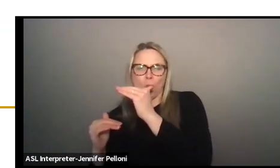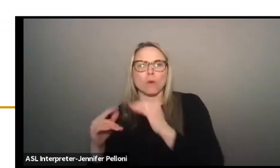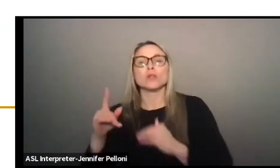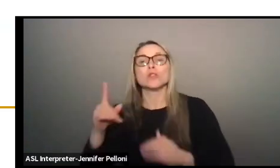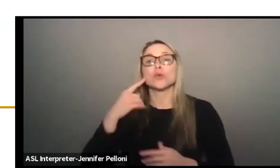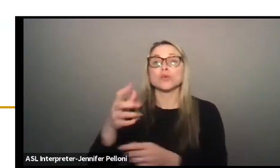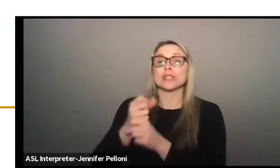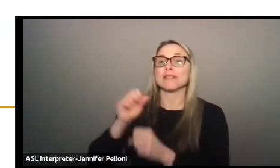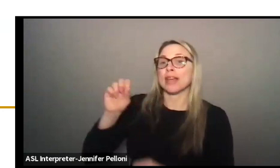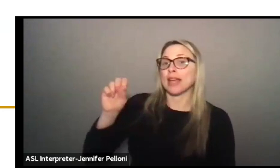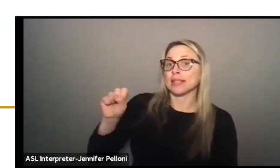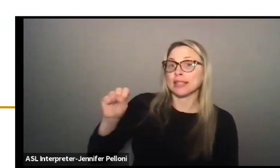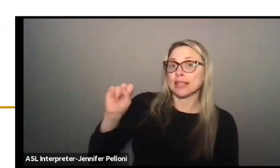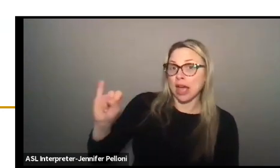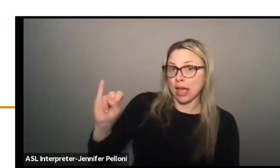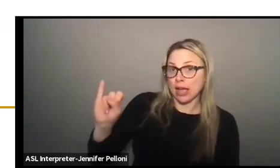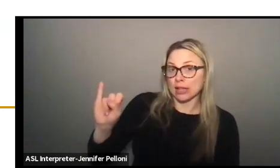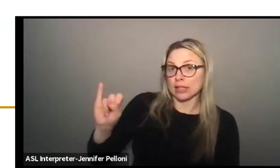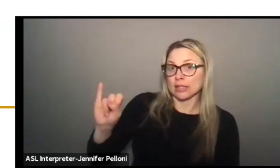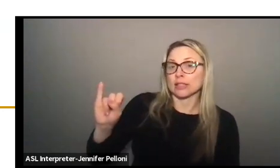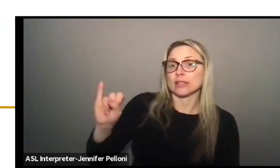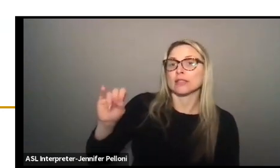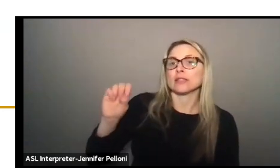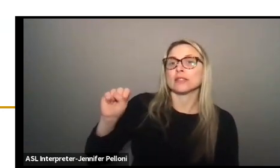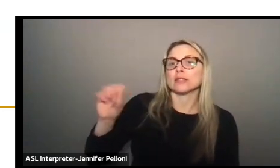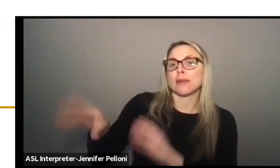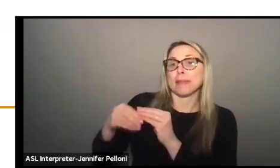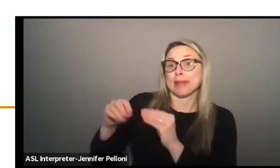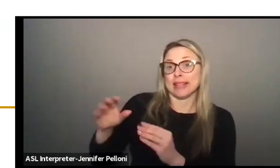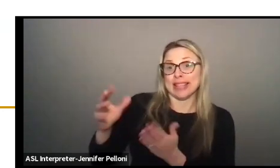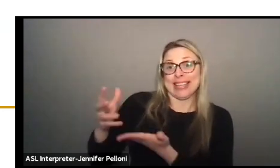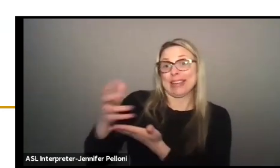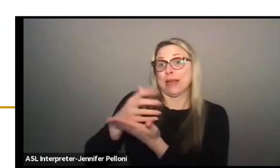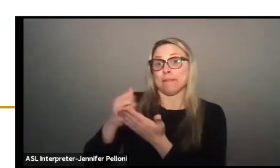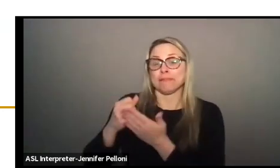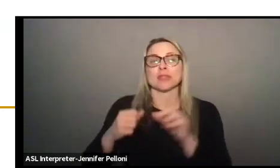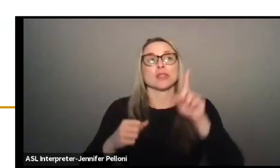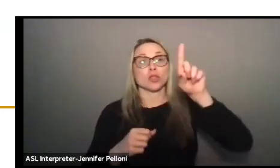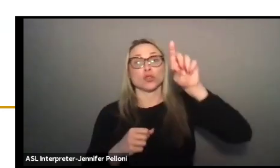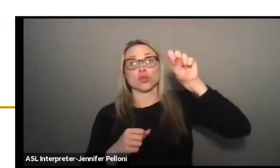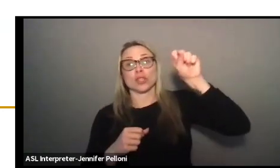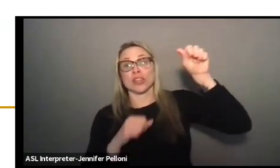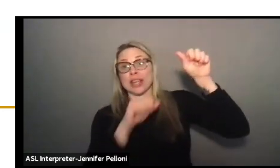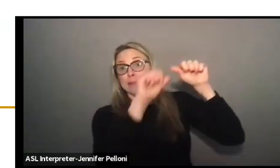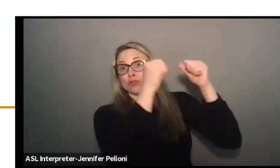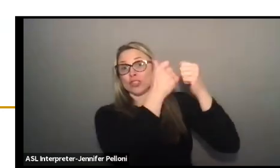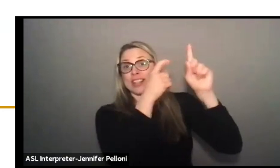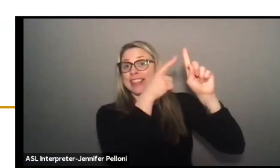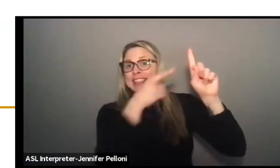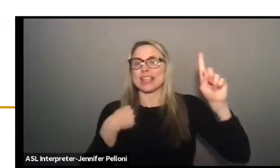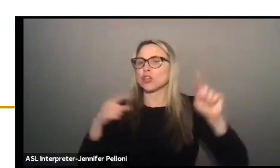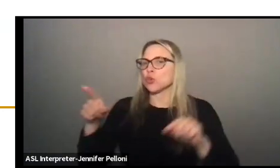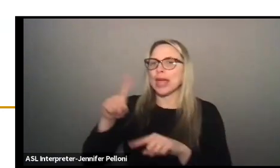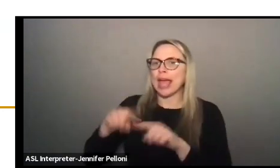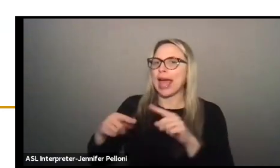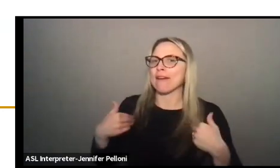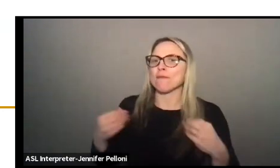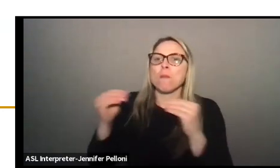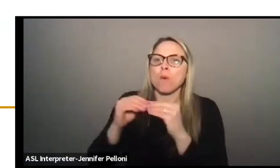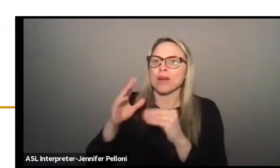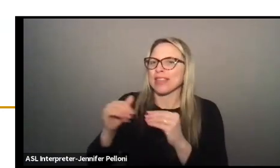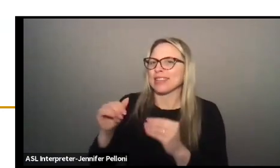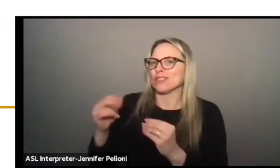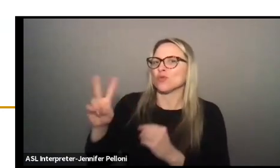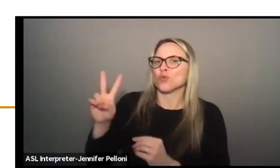supplemental security income, Social Security says you can't have more than $2,000 in